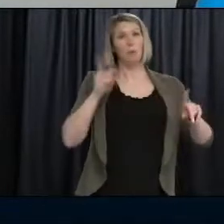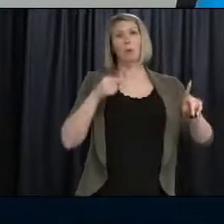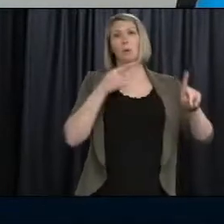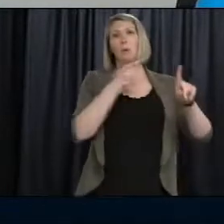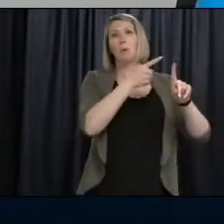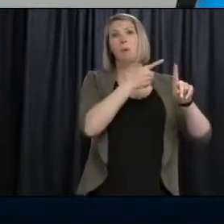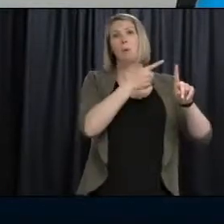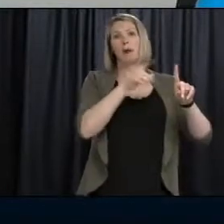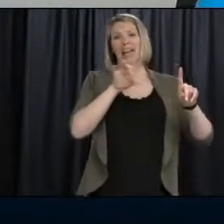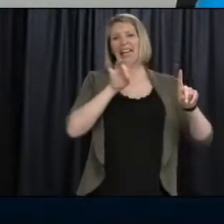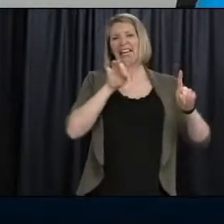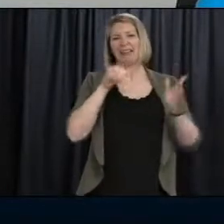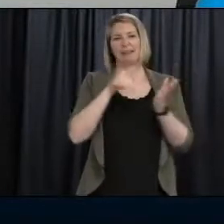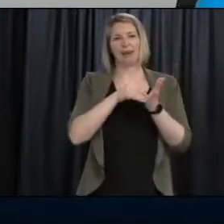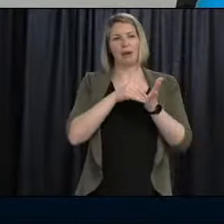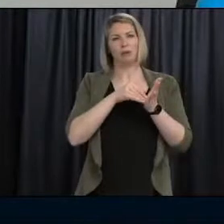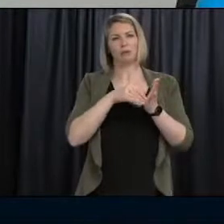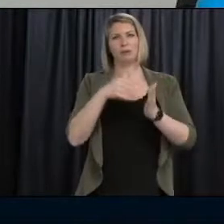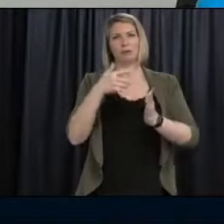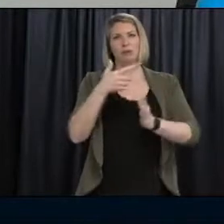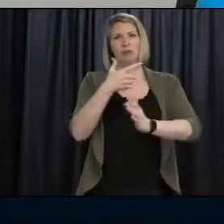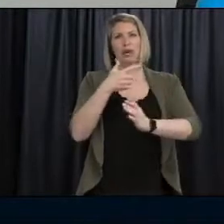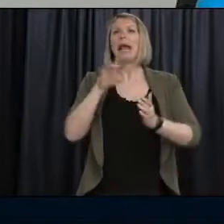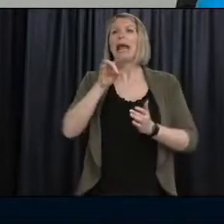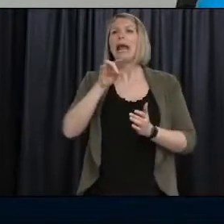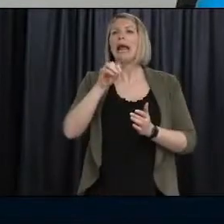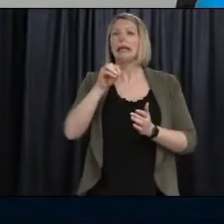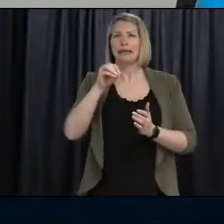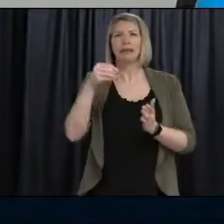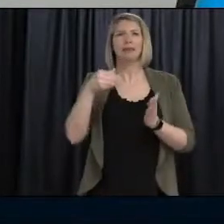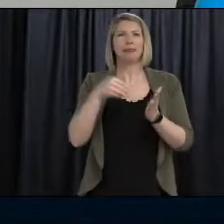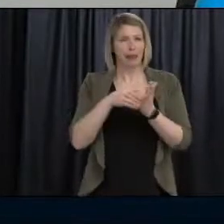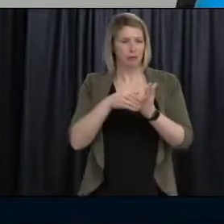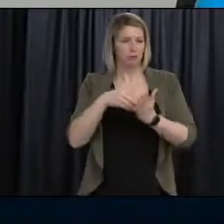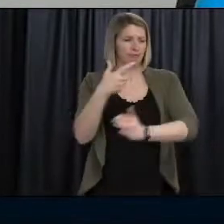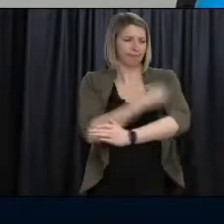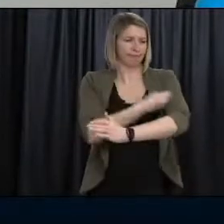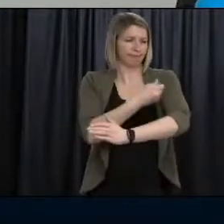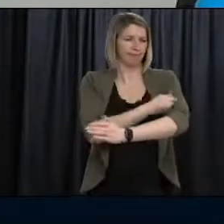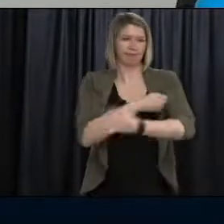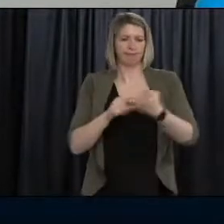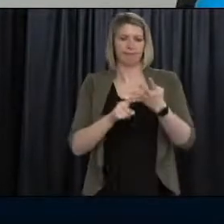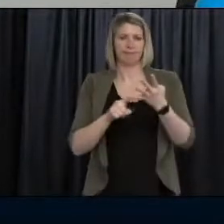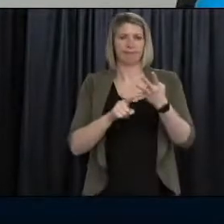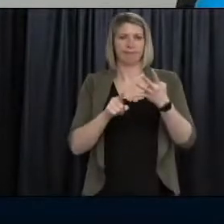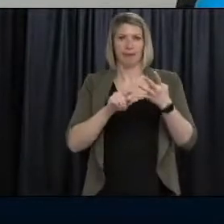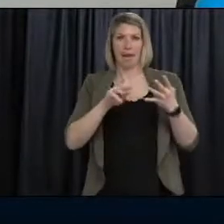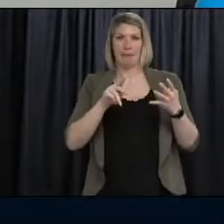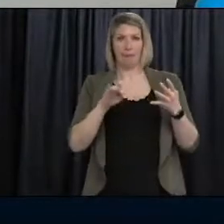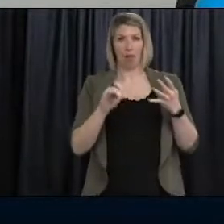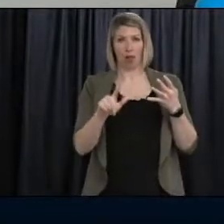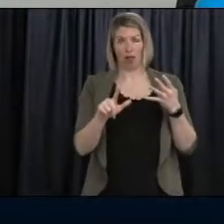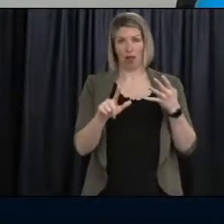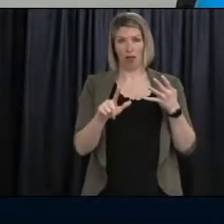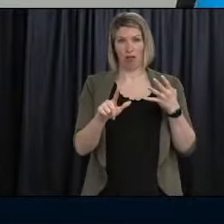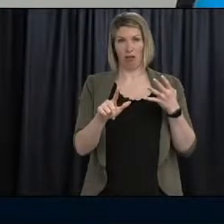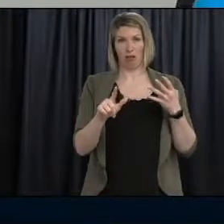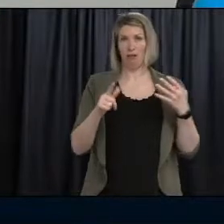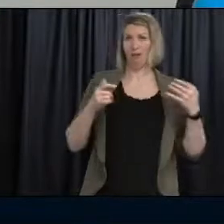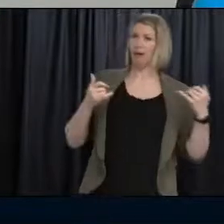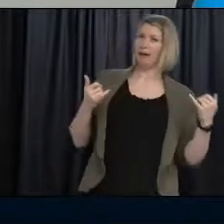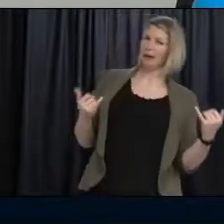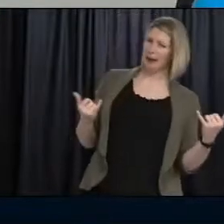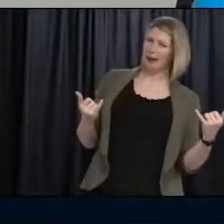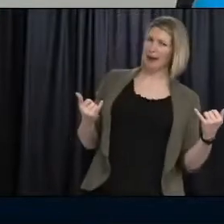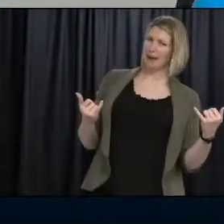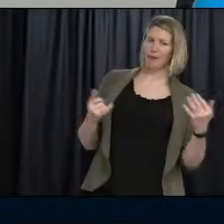month. Do I understand when you were saying that your officials are reviewing the numbers now for phase 2, that it appears